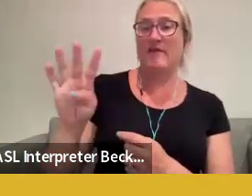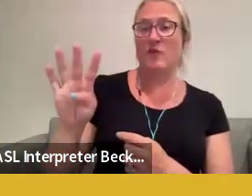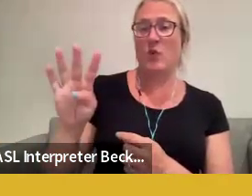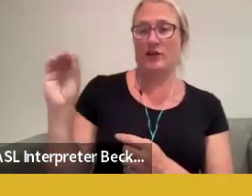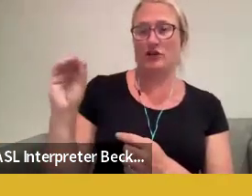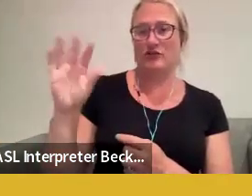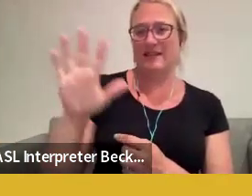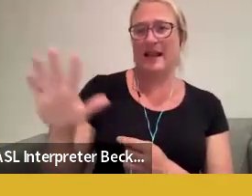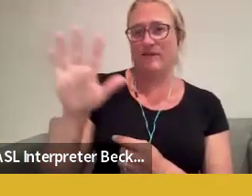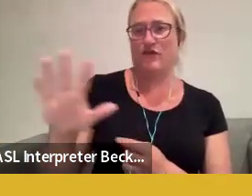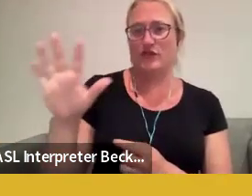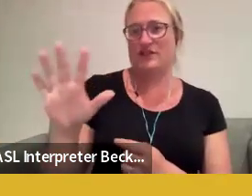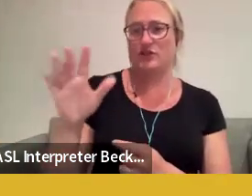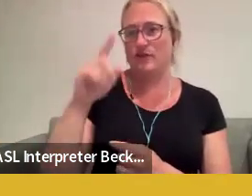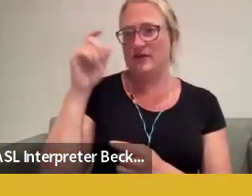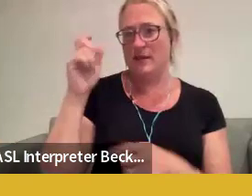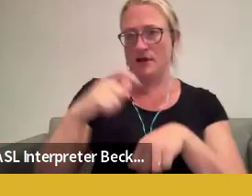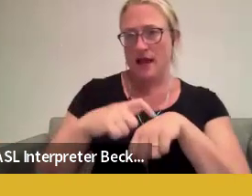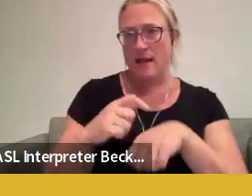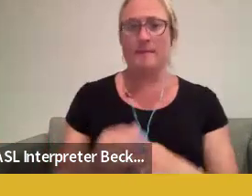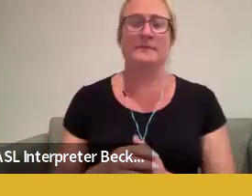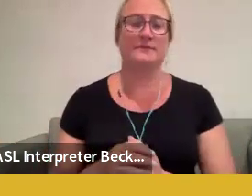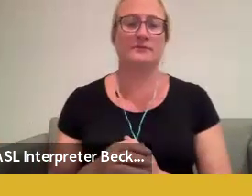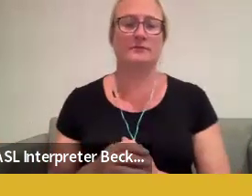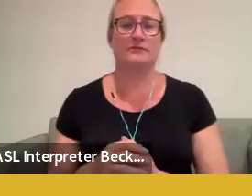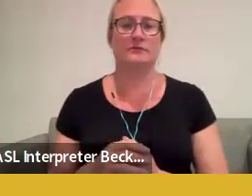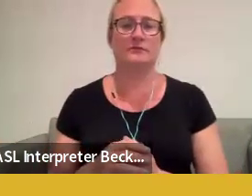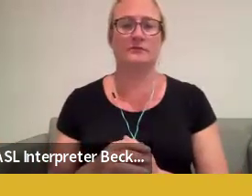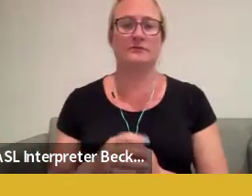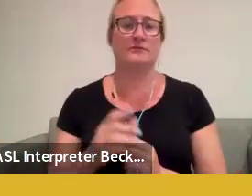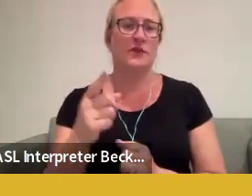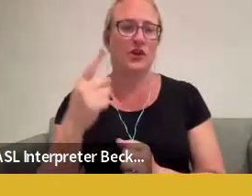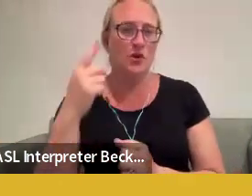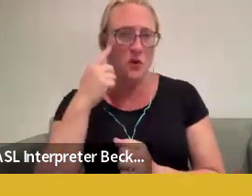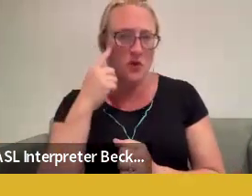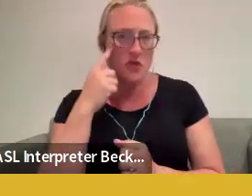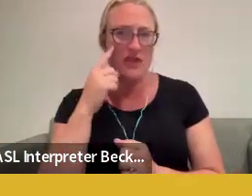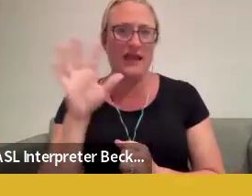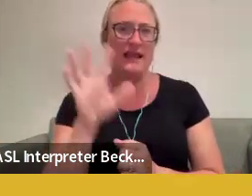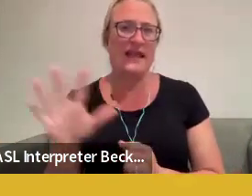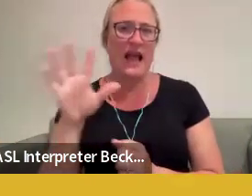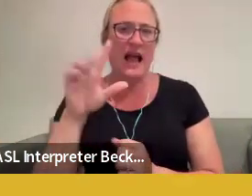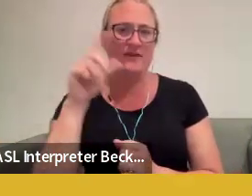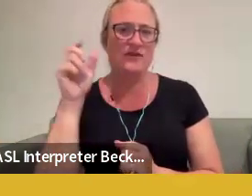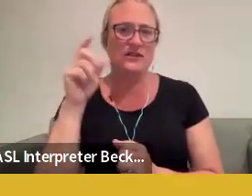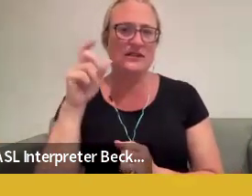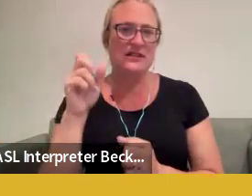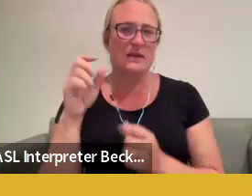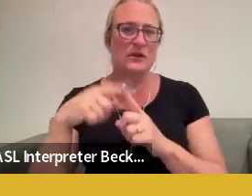the average historic temperature. What do you all think the average summer temperature will be in the